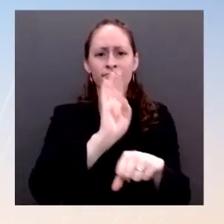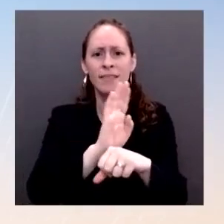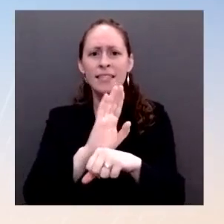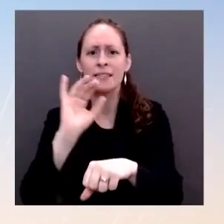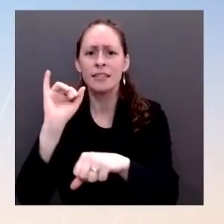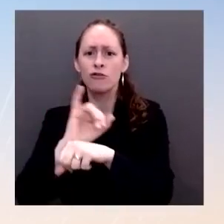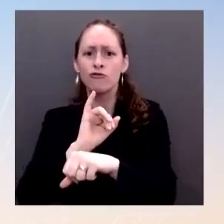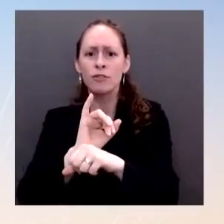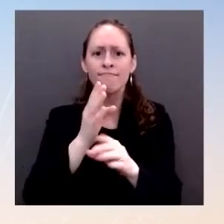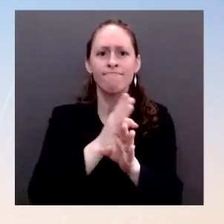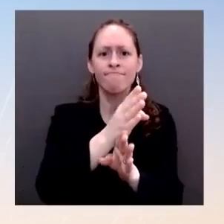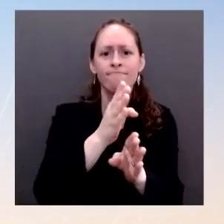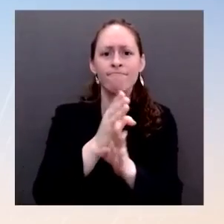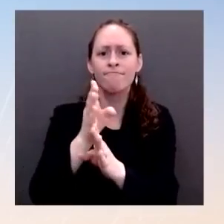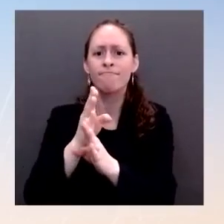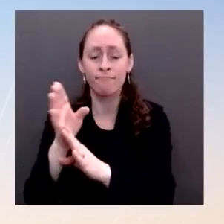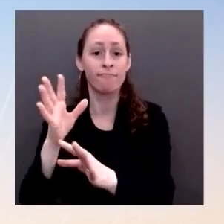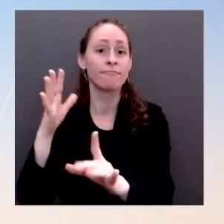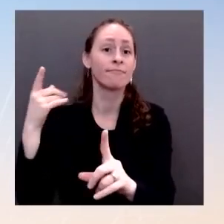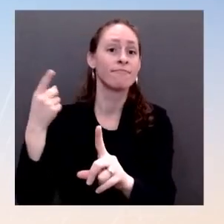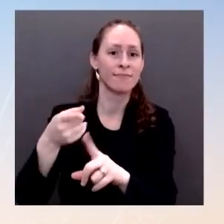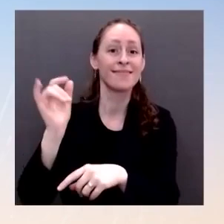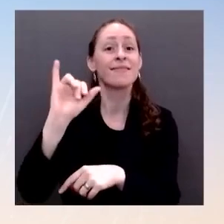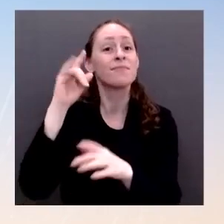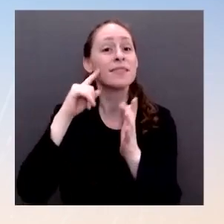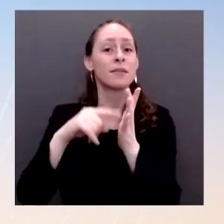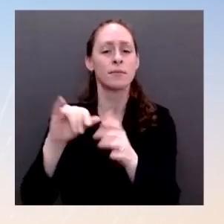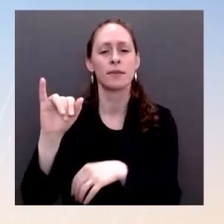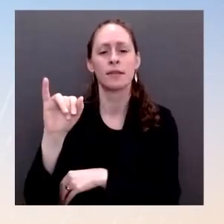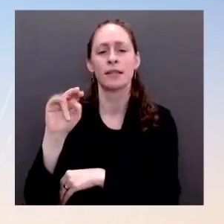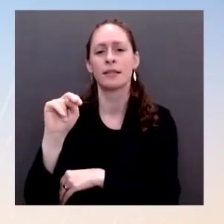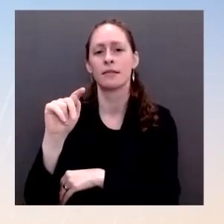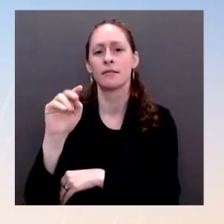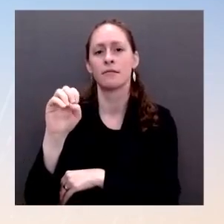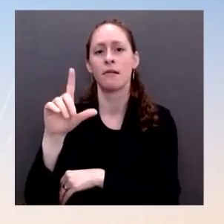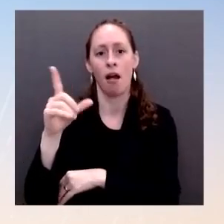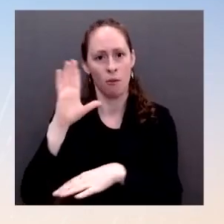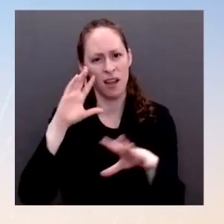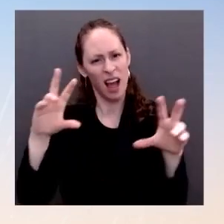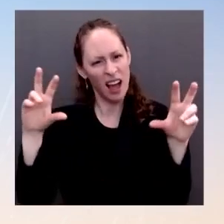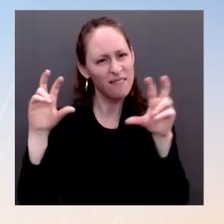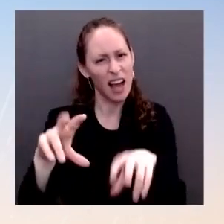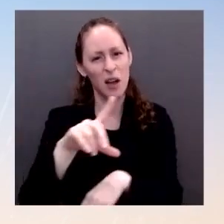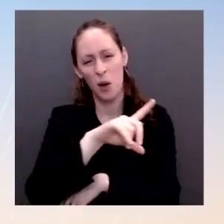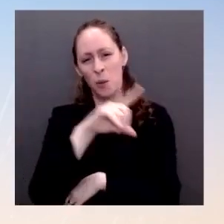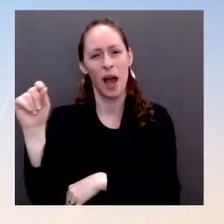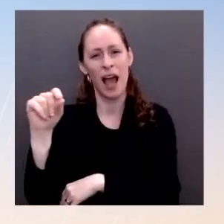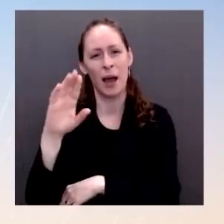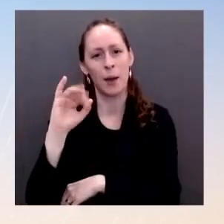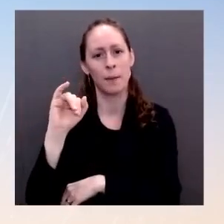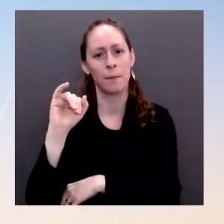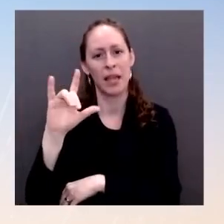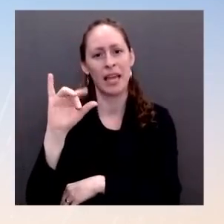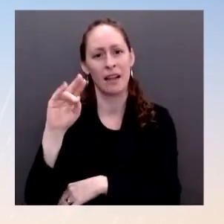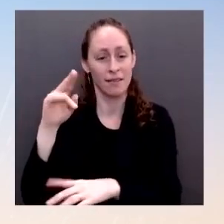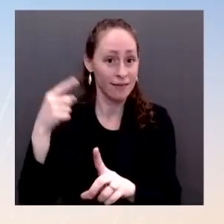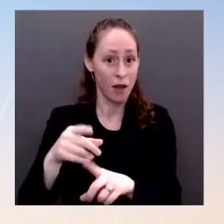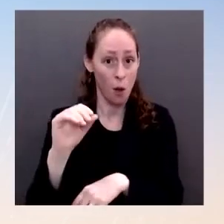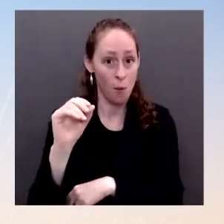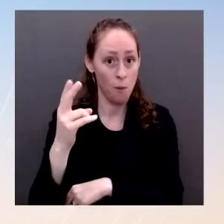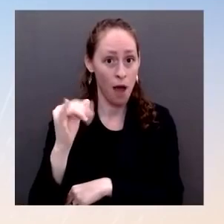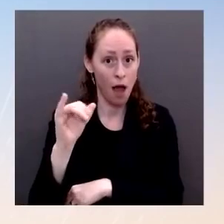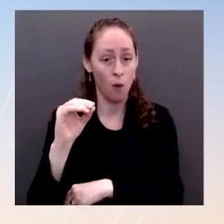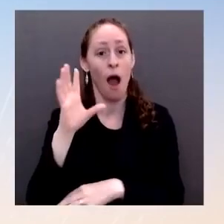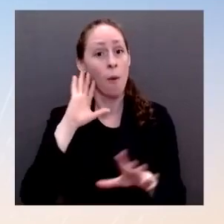Ohio and a total of over $80 billion invested since he took office. This is the power the president is using to make it